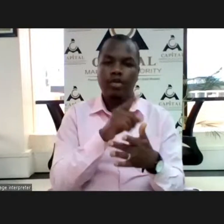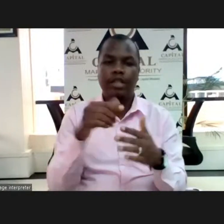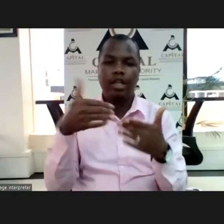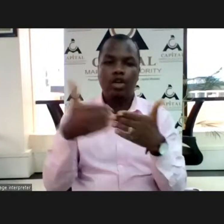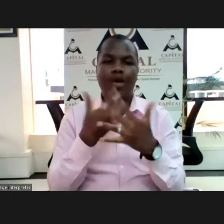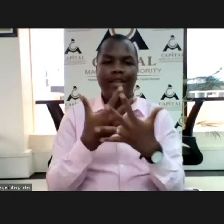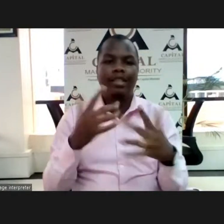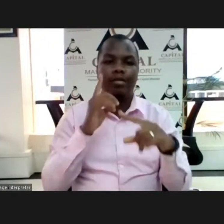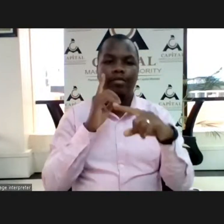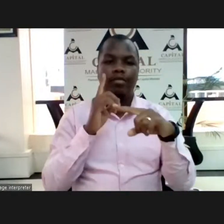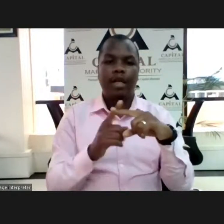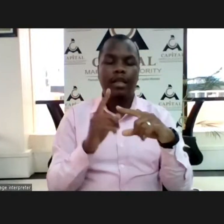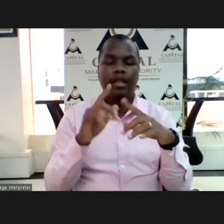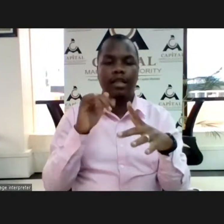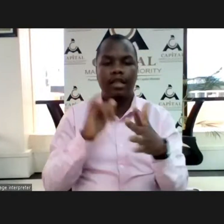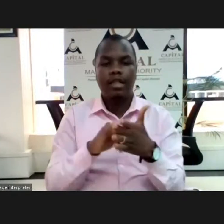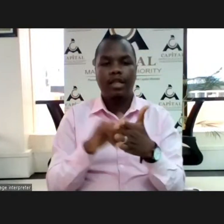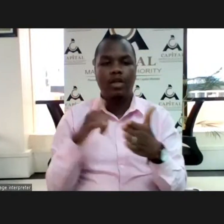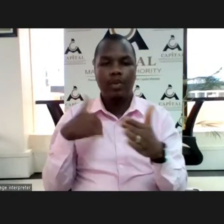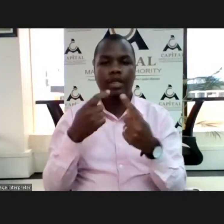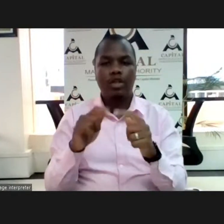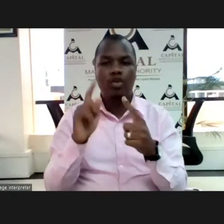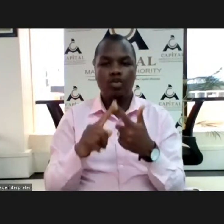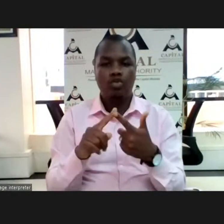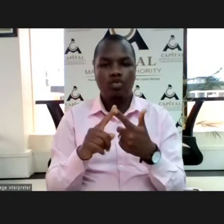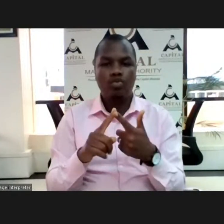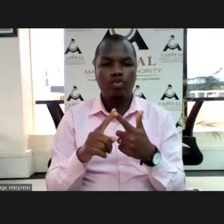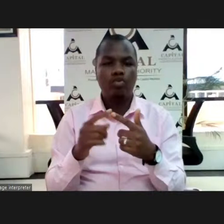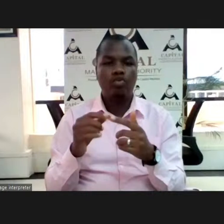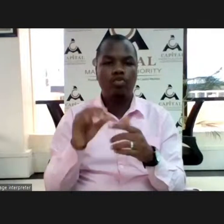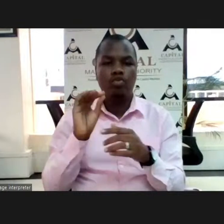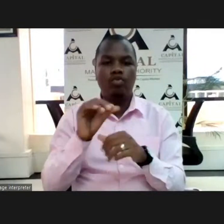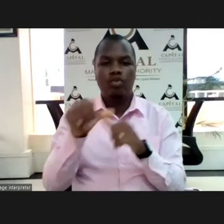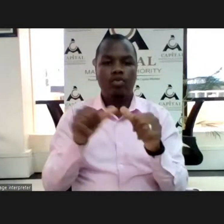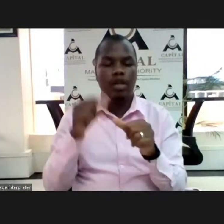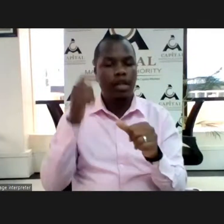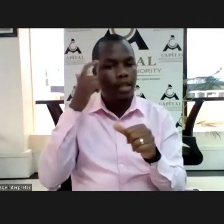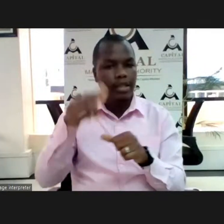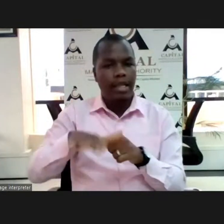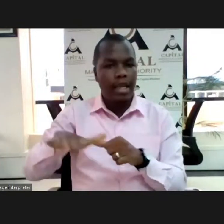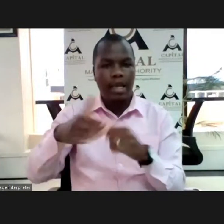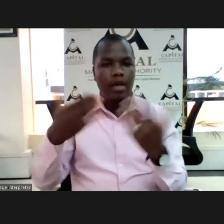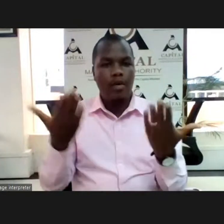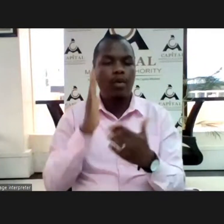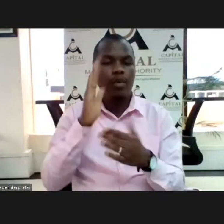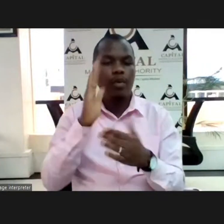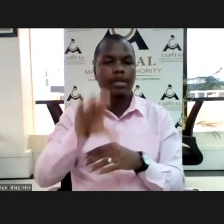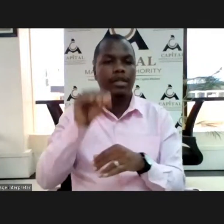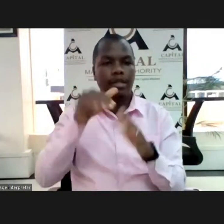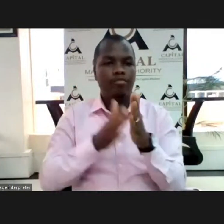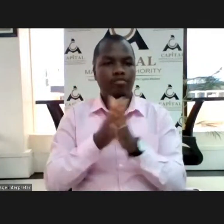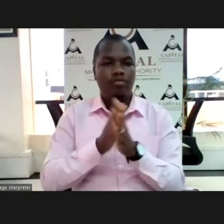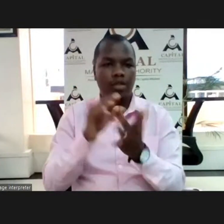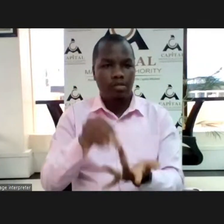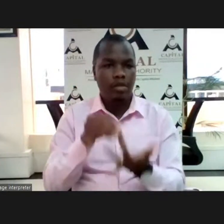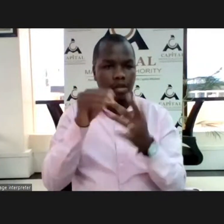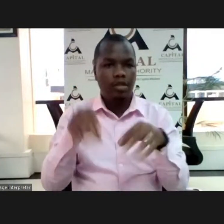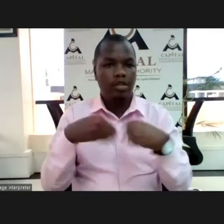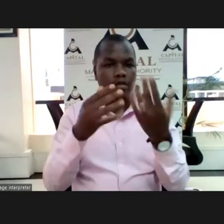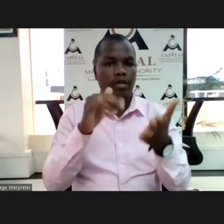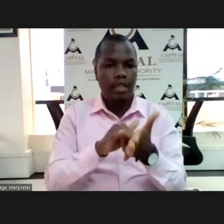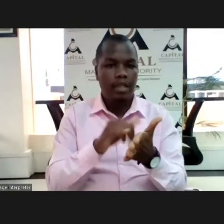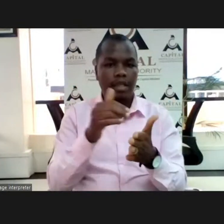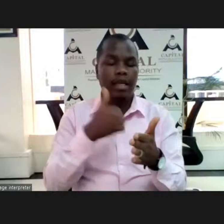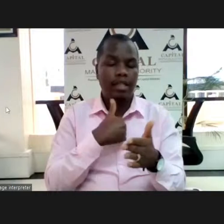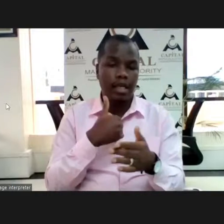asset class that we are trying to drum about, and I think it's an area where we'll take in interest, especially given that it